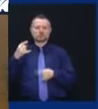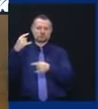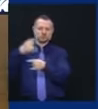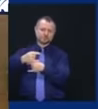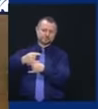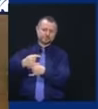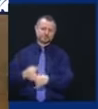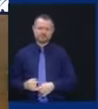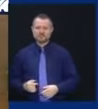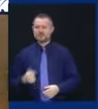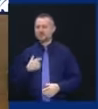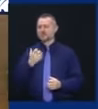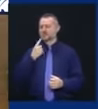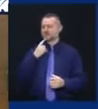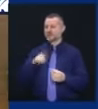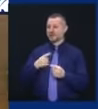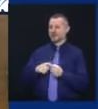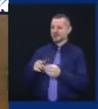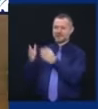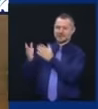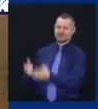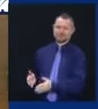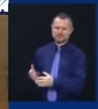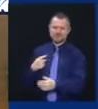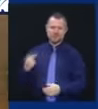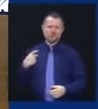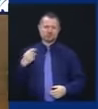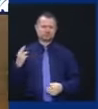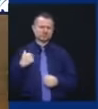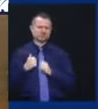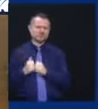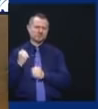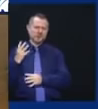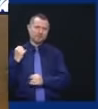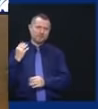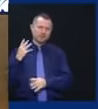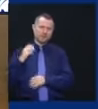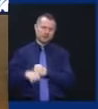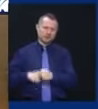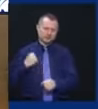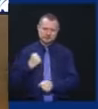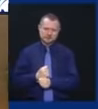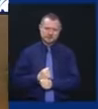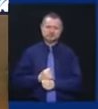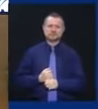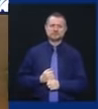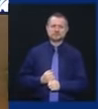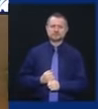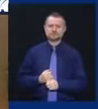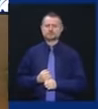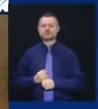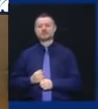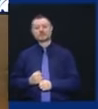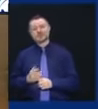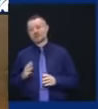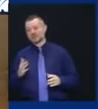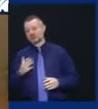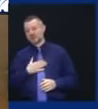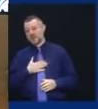He is a good friend. We've worked together for many, many years, more than either of us would care to admit.